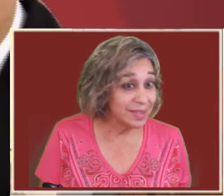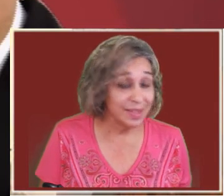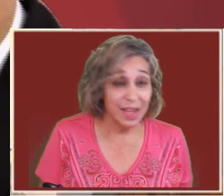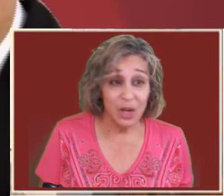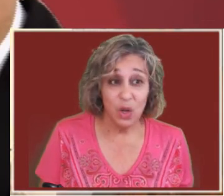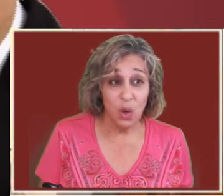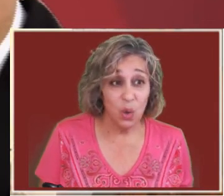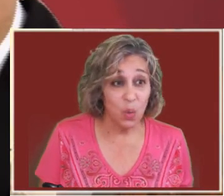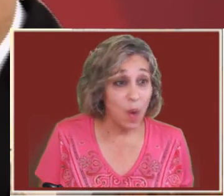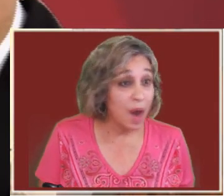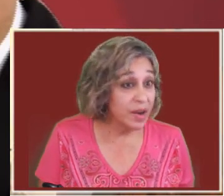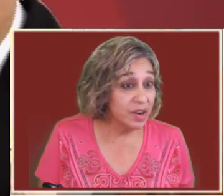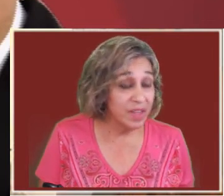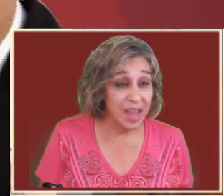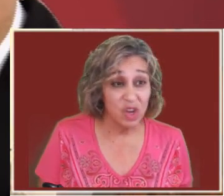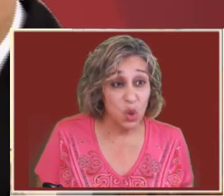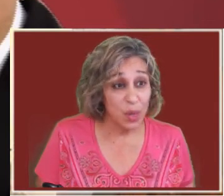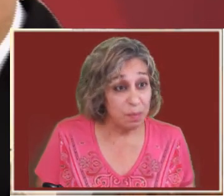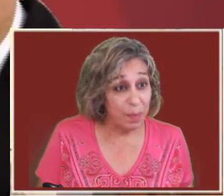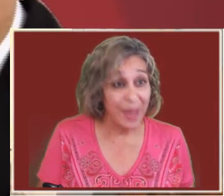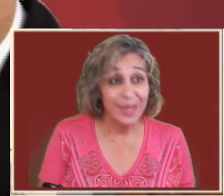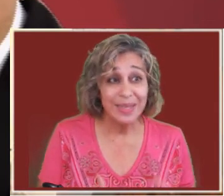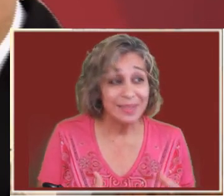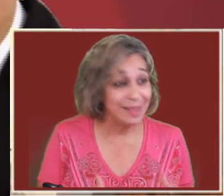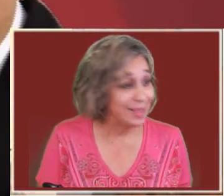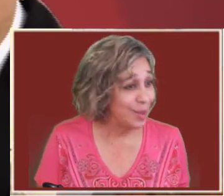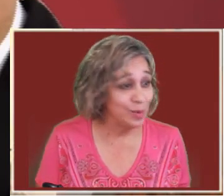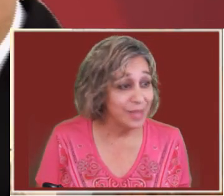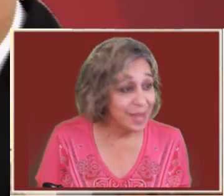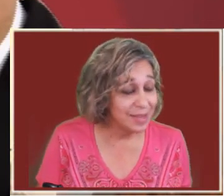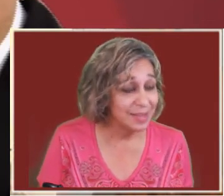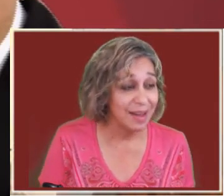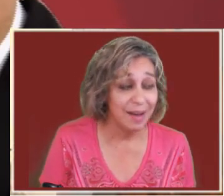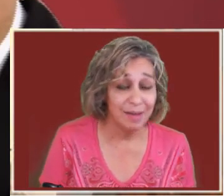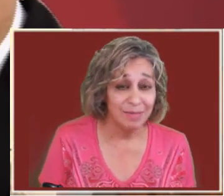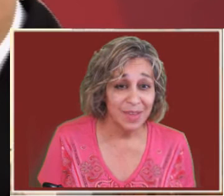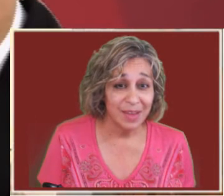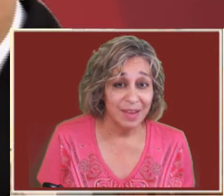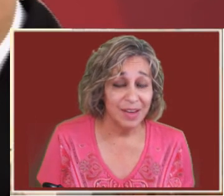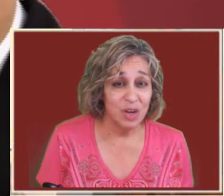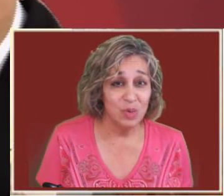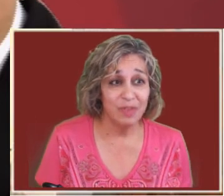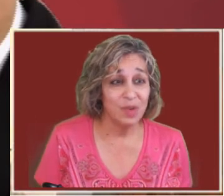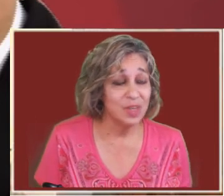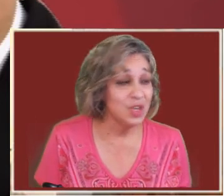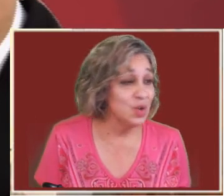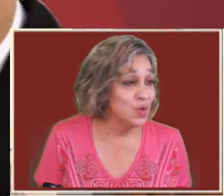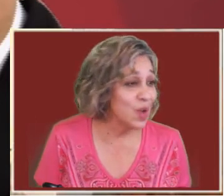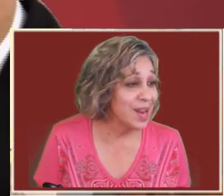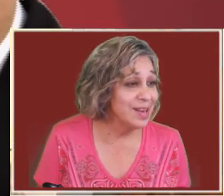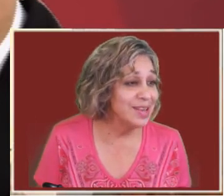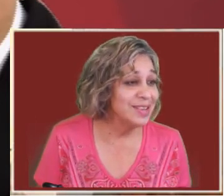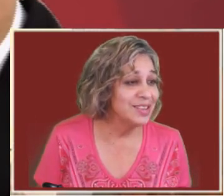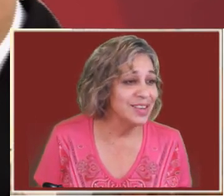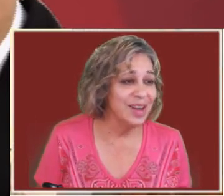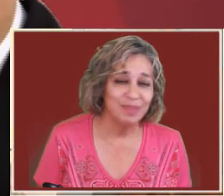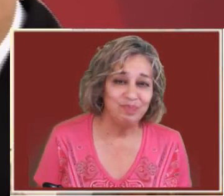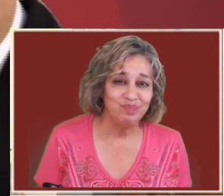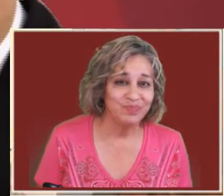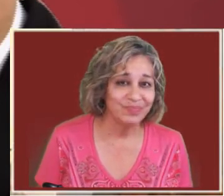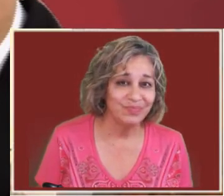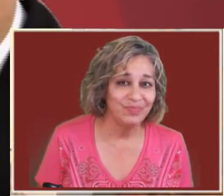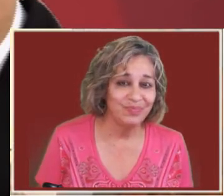streets, no water. They have to go get buckets like the old days. No, of course, no drainage.